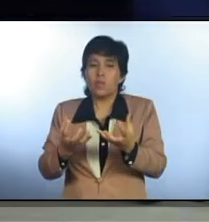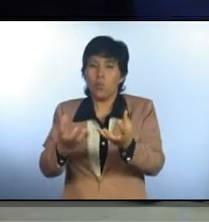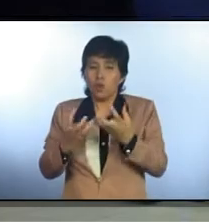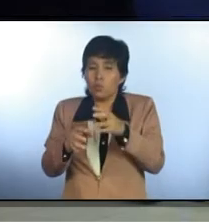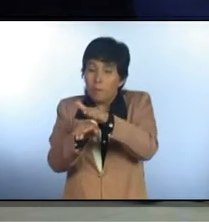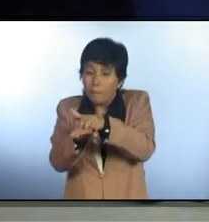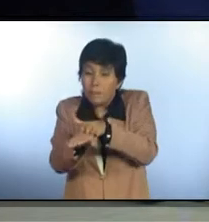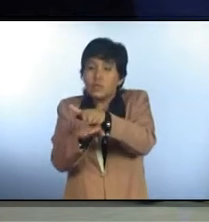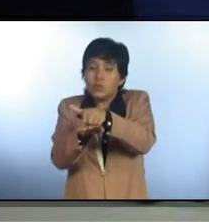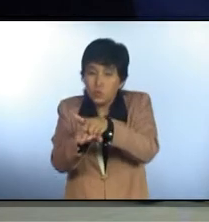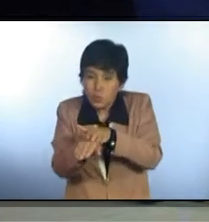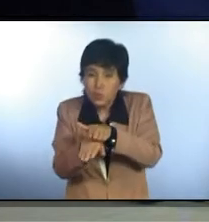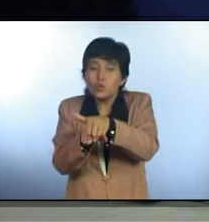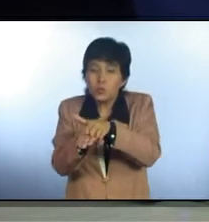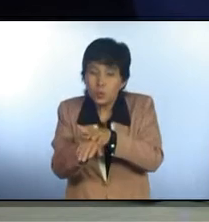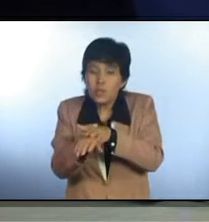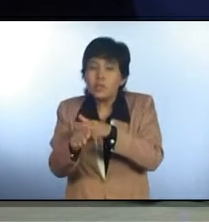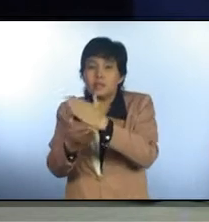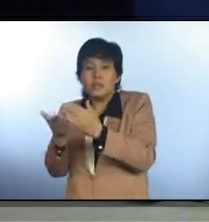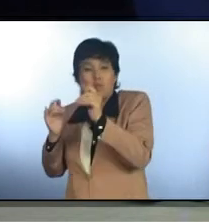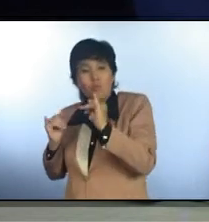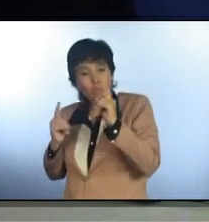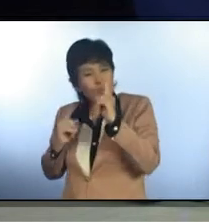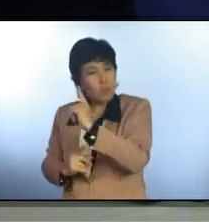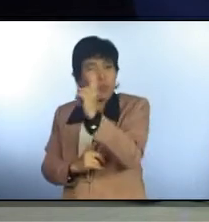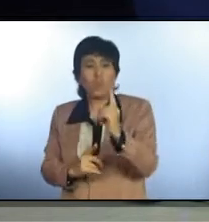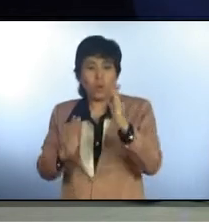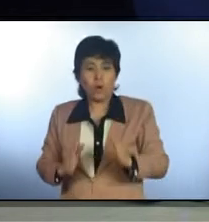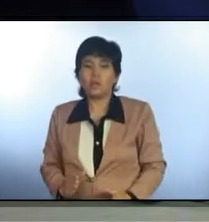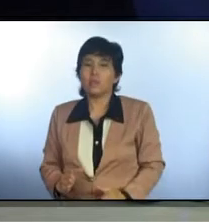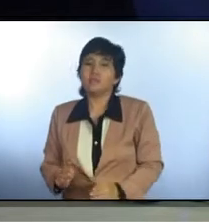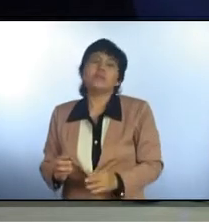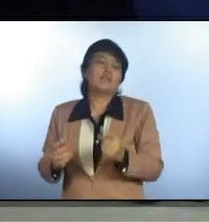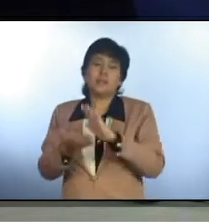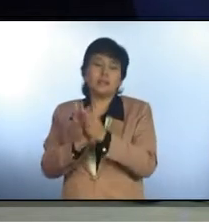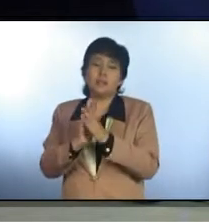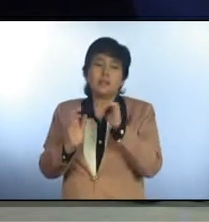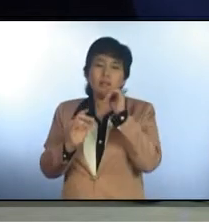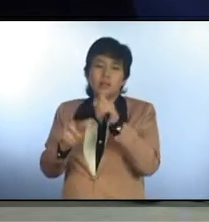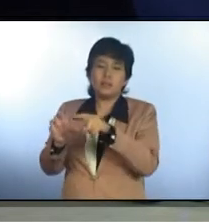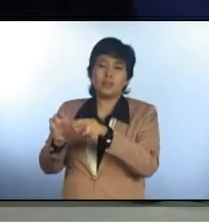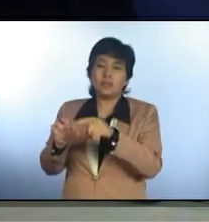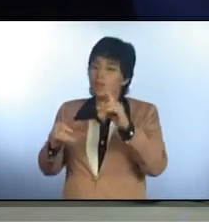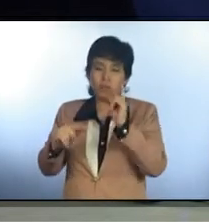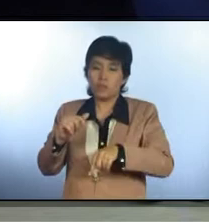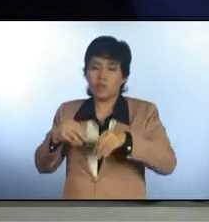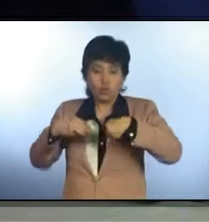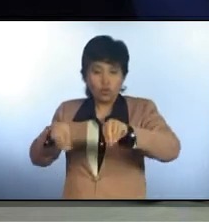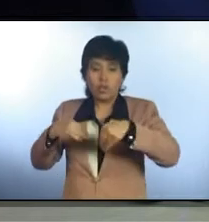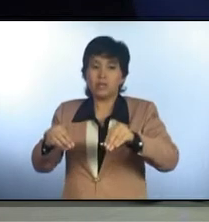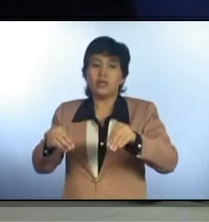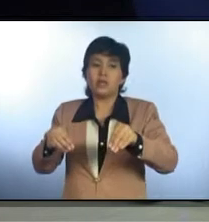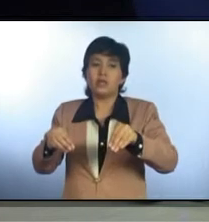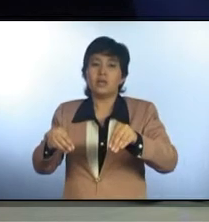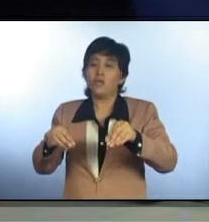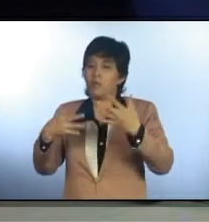to persuade someone, it is important that they are not distracted by many things. You can't sell a product when they are